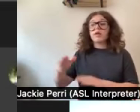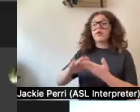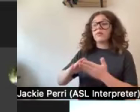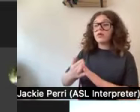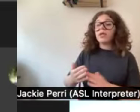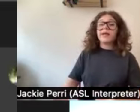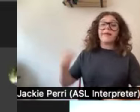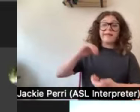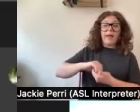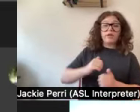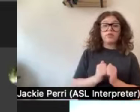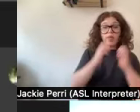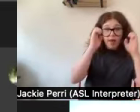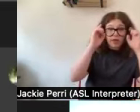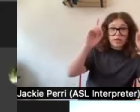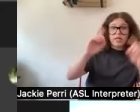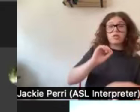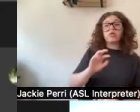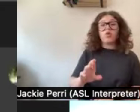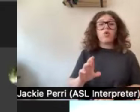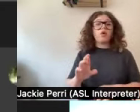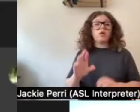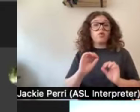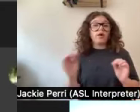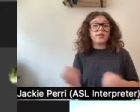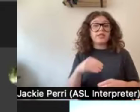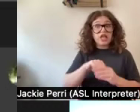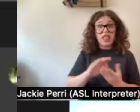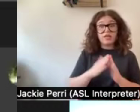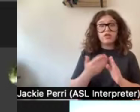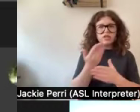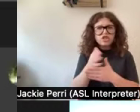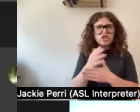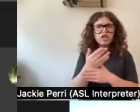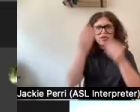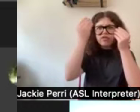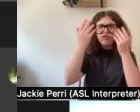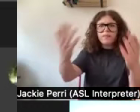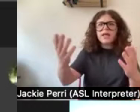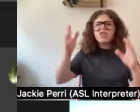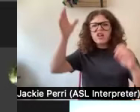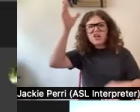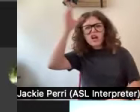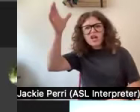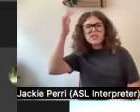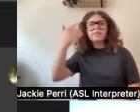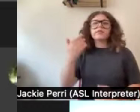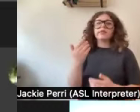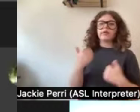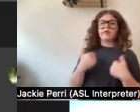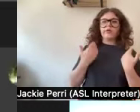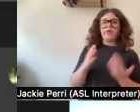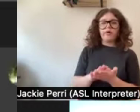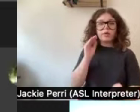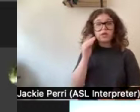a community-based organization to share this information and these concepts that youth are learning so that caregivers can